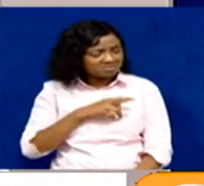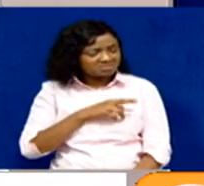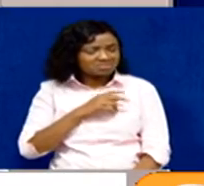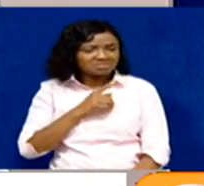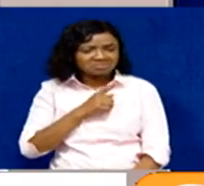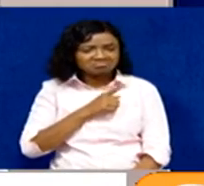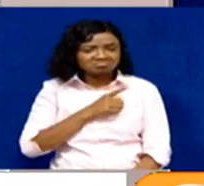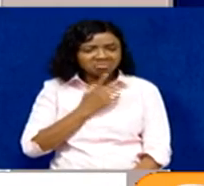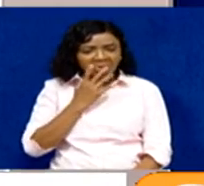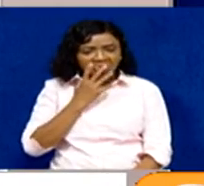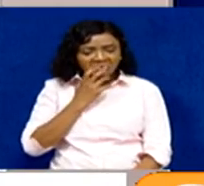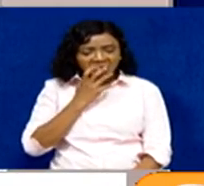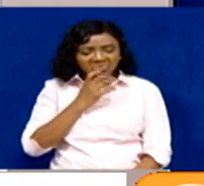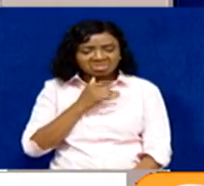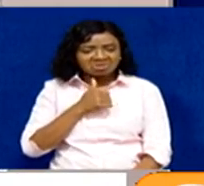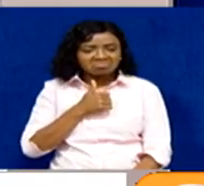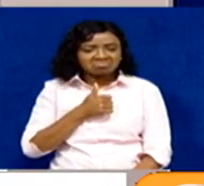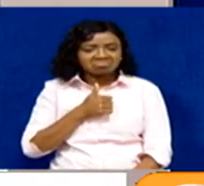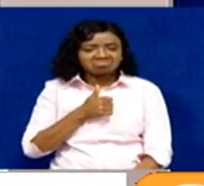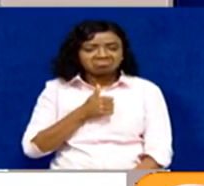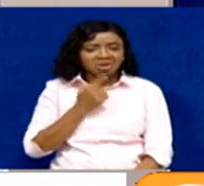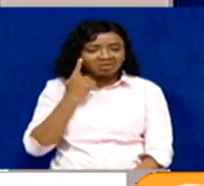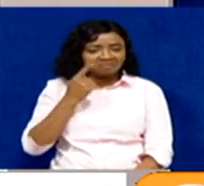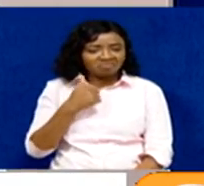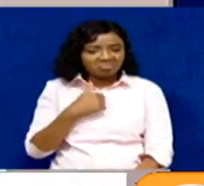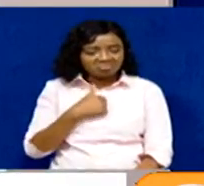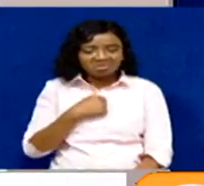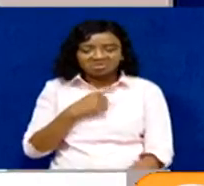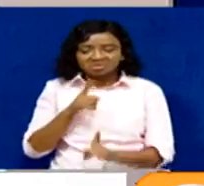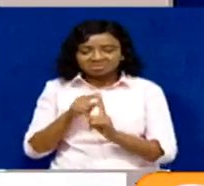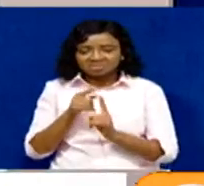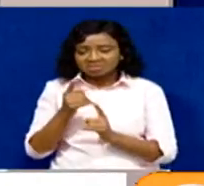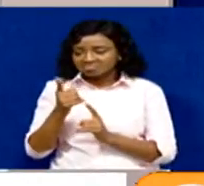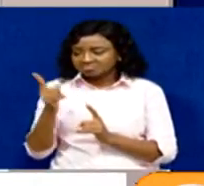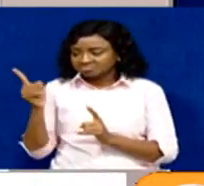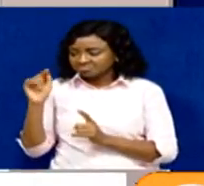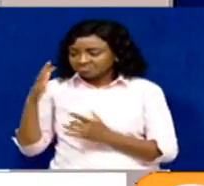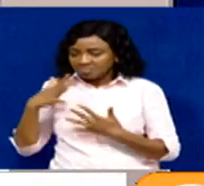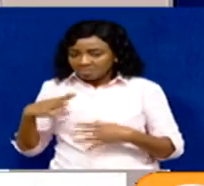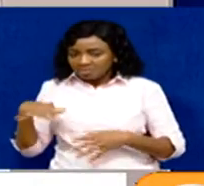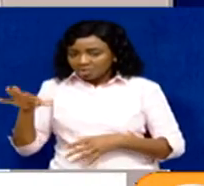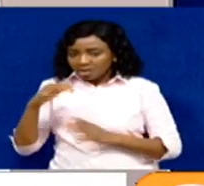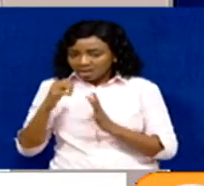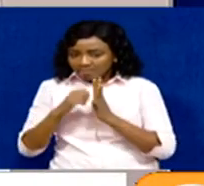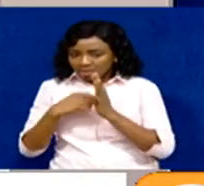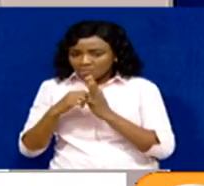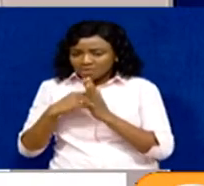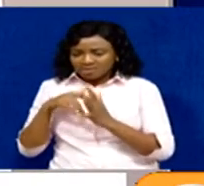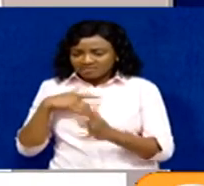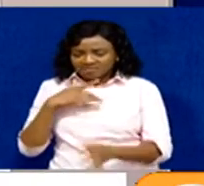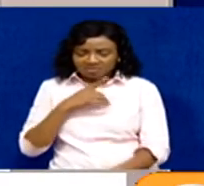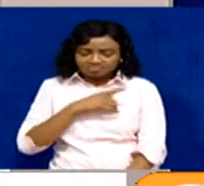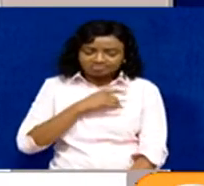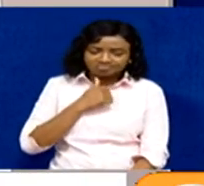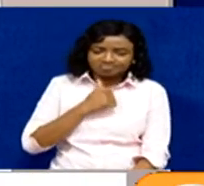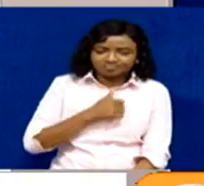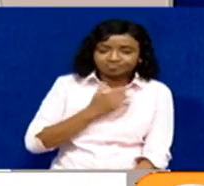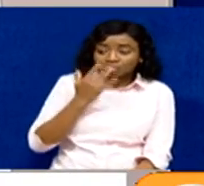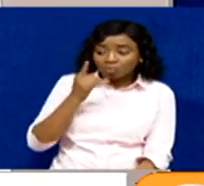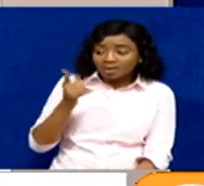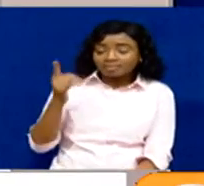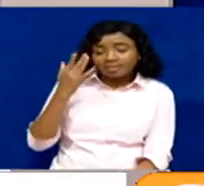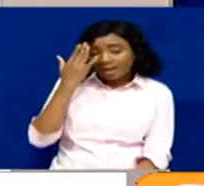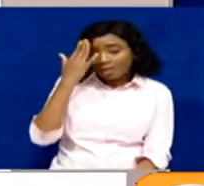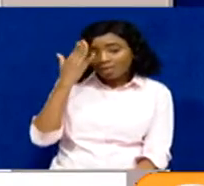for me and also for the people of Makueni, because they also follow those happenings, yeah,